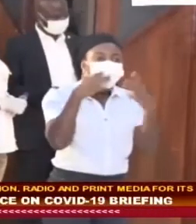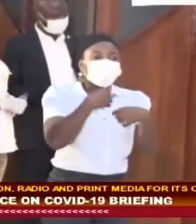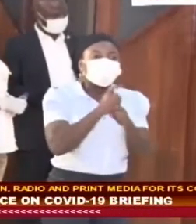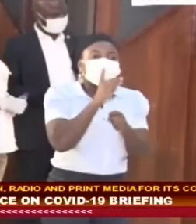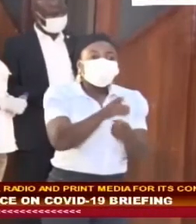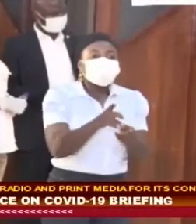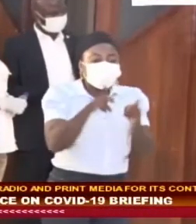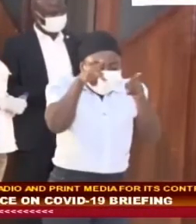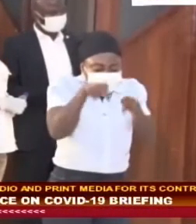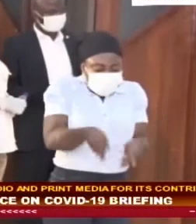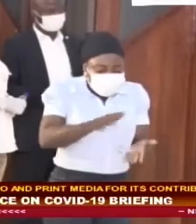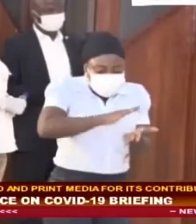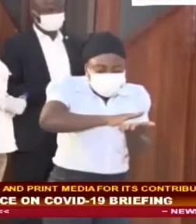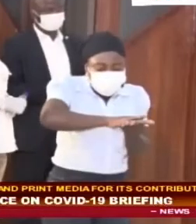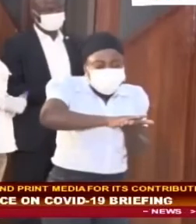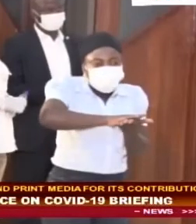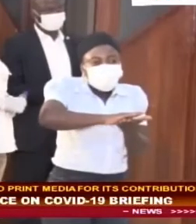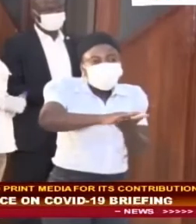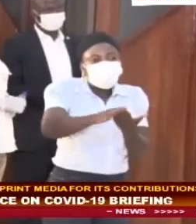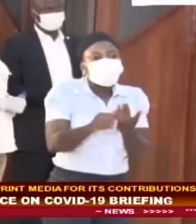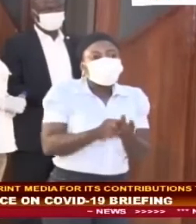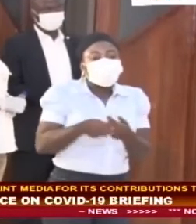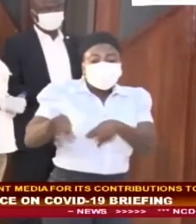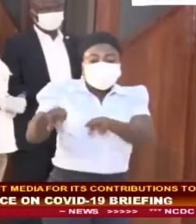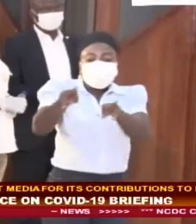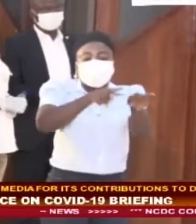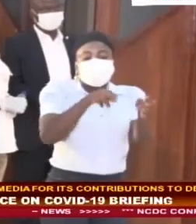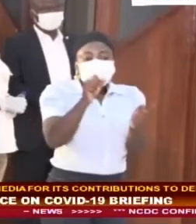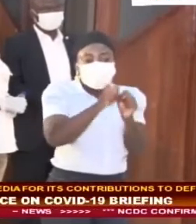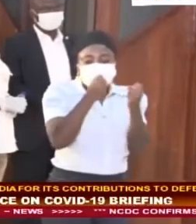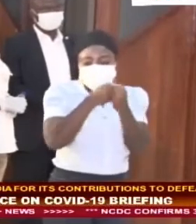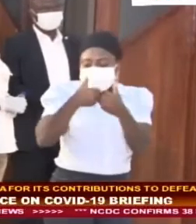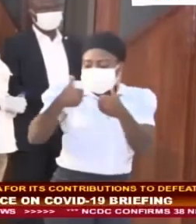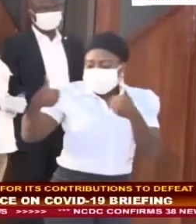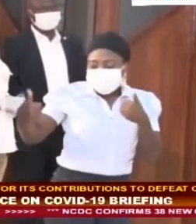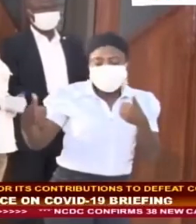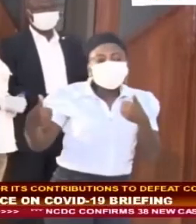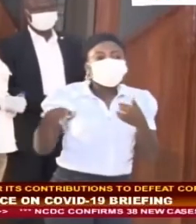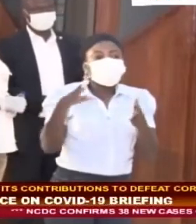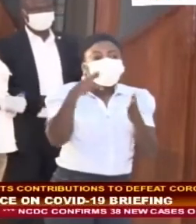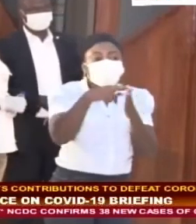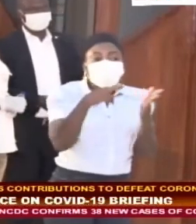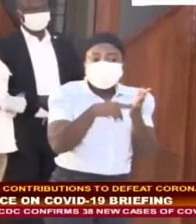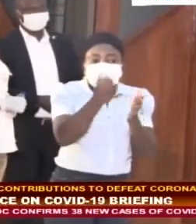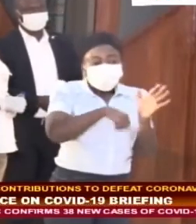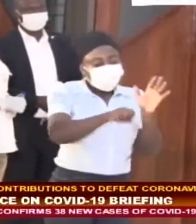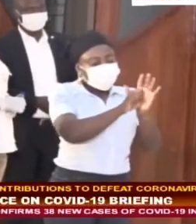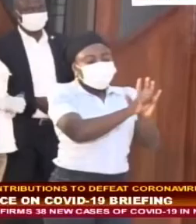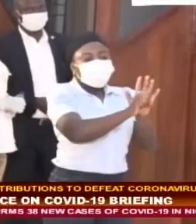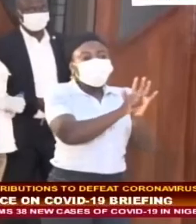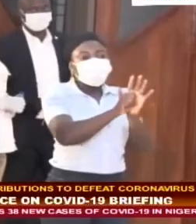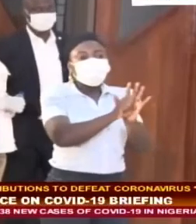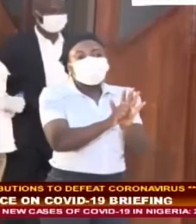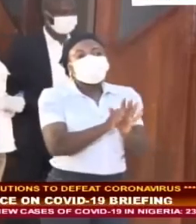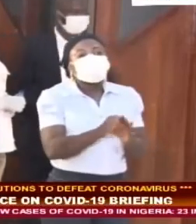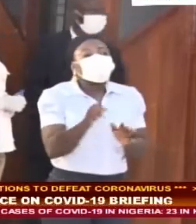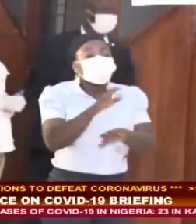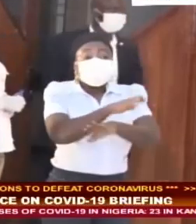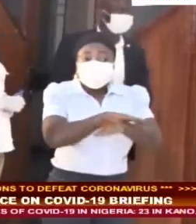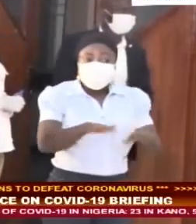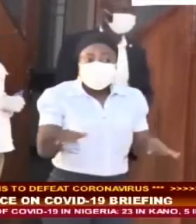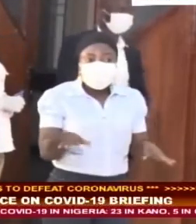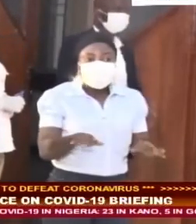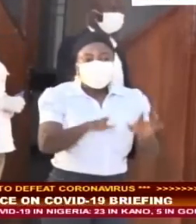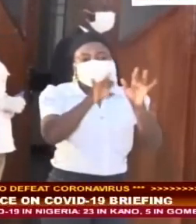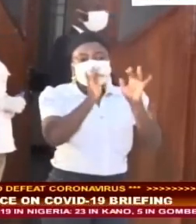personal hygiene, observe social distancing, report any sign of symptoms. Do not